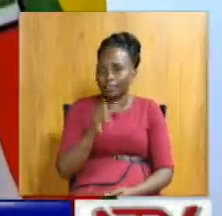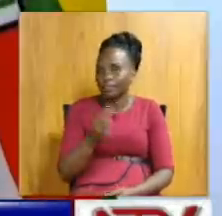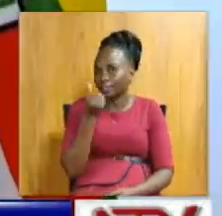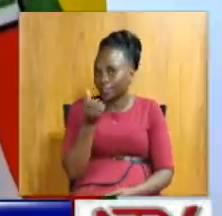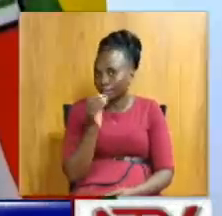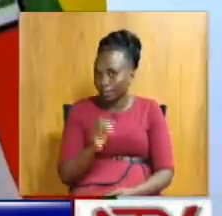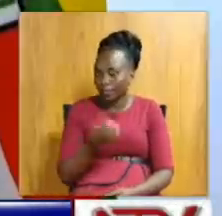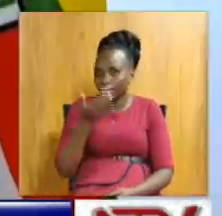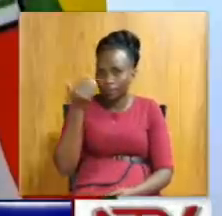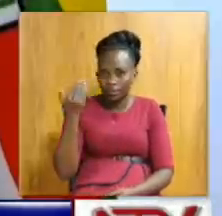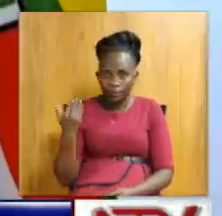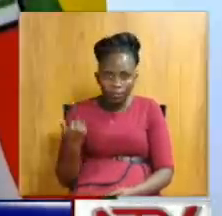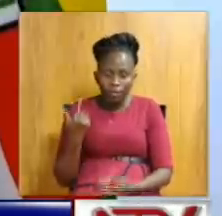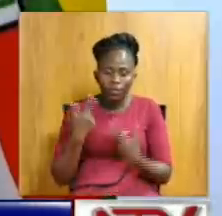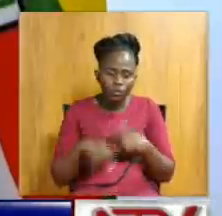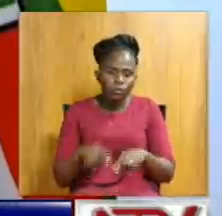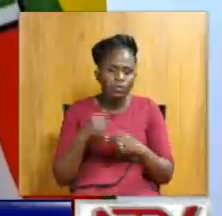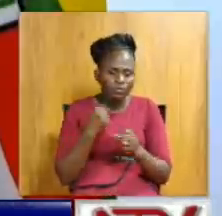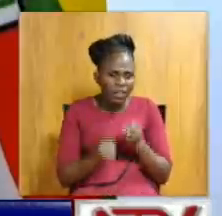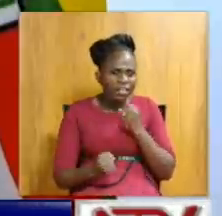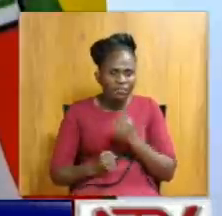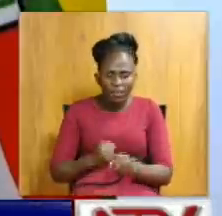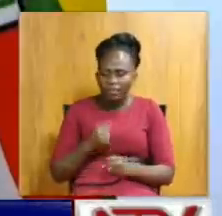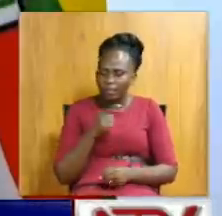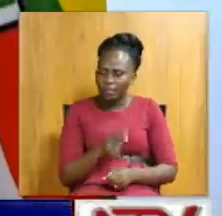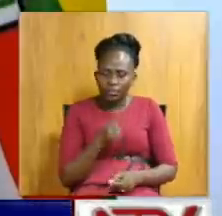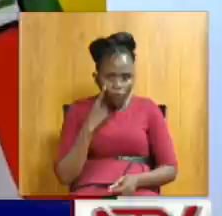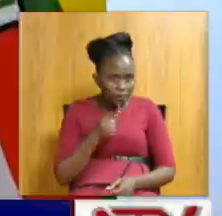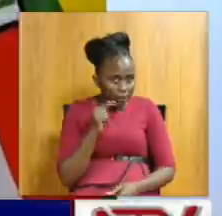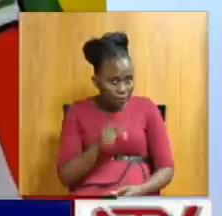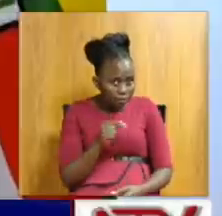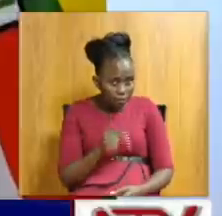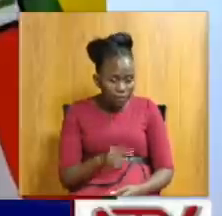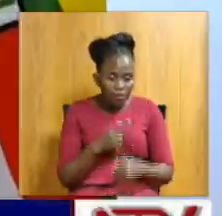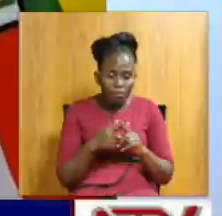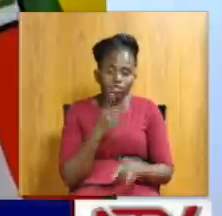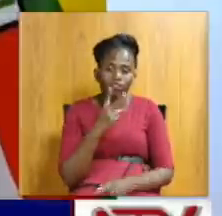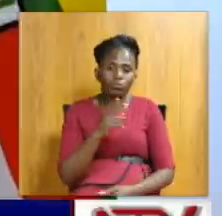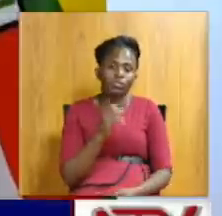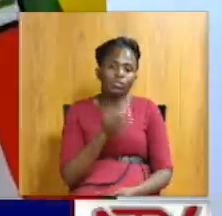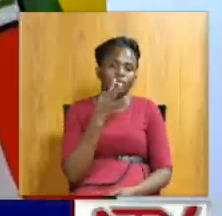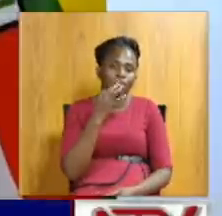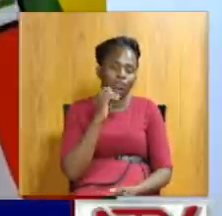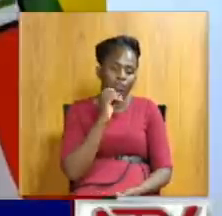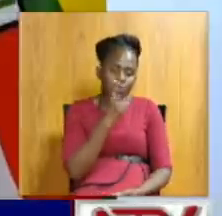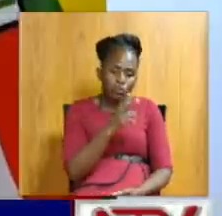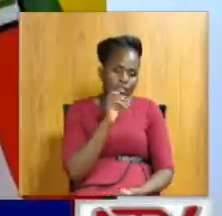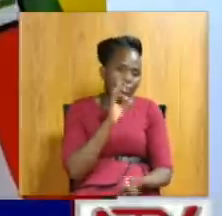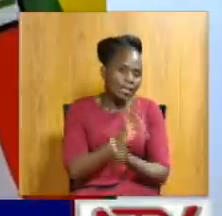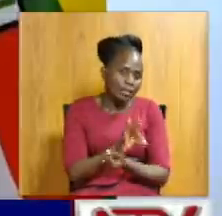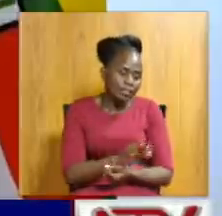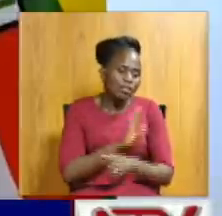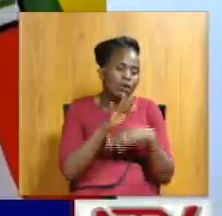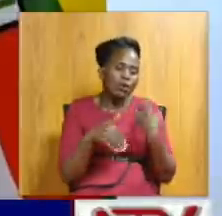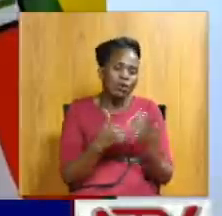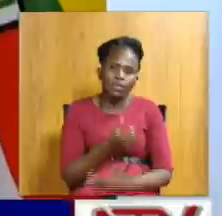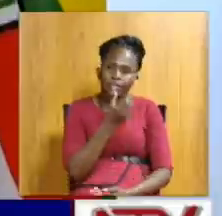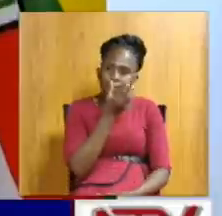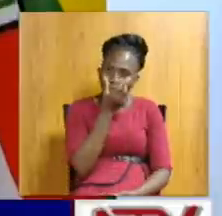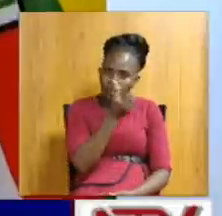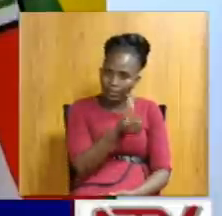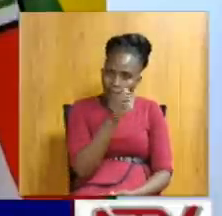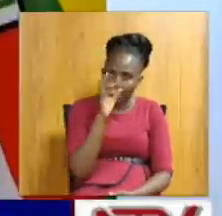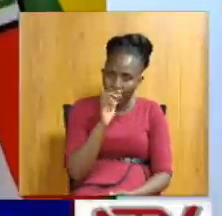1960s, we have been fighting this phenomenon. By 2013, a whole 68% of the homesteads of